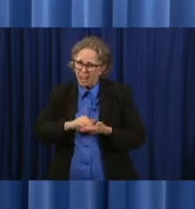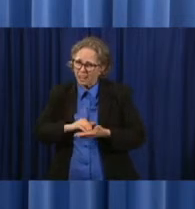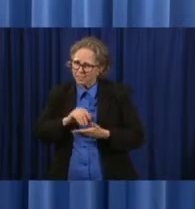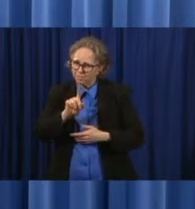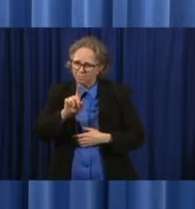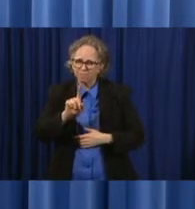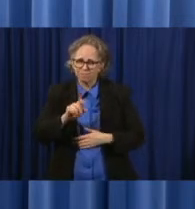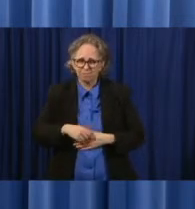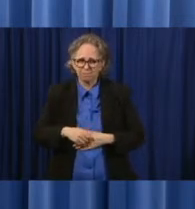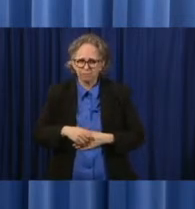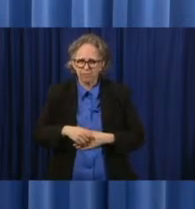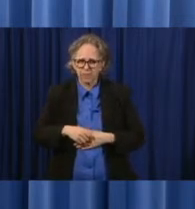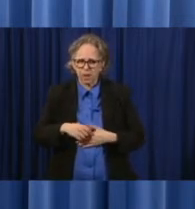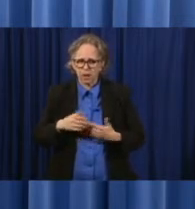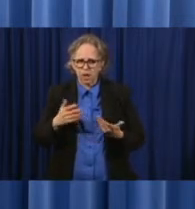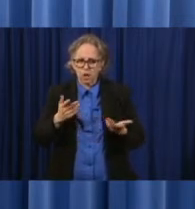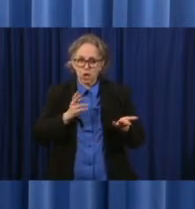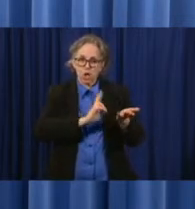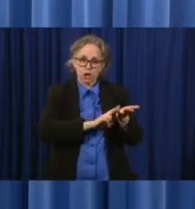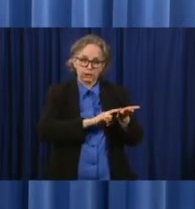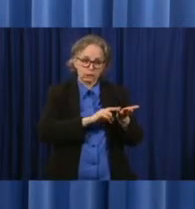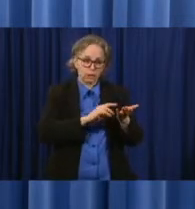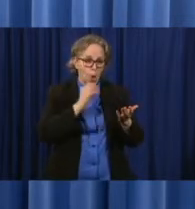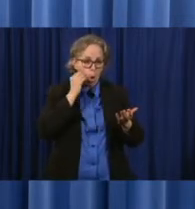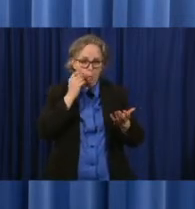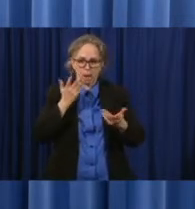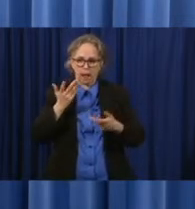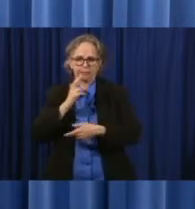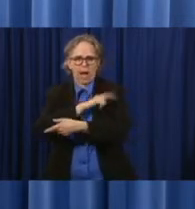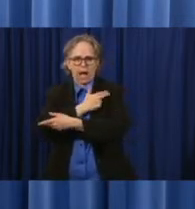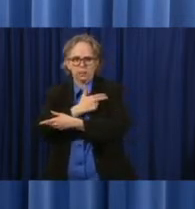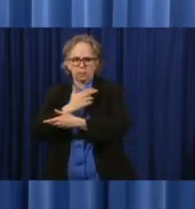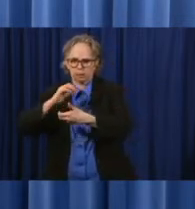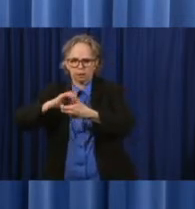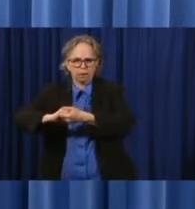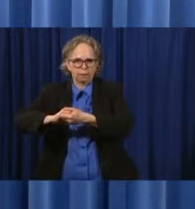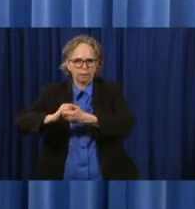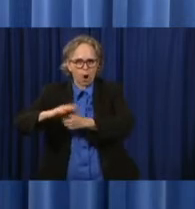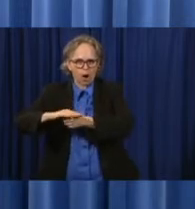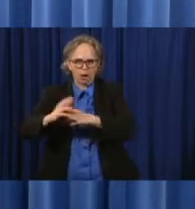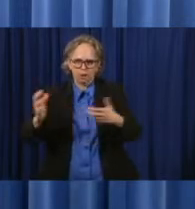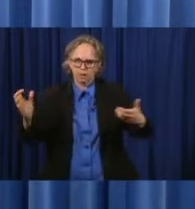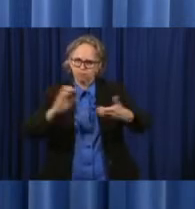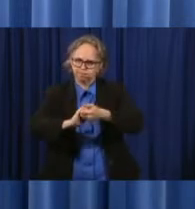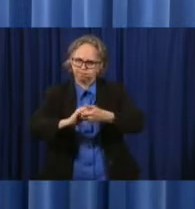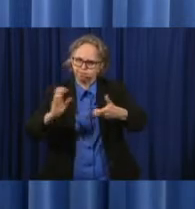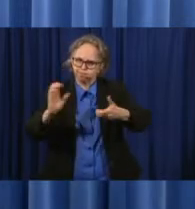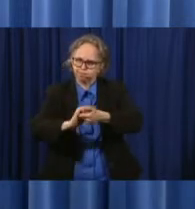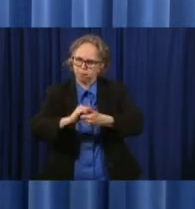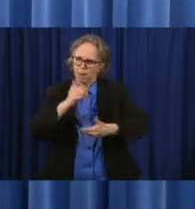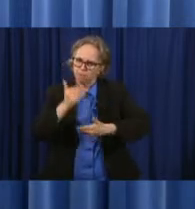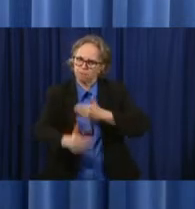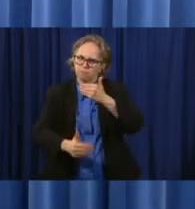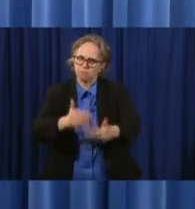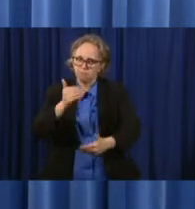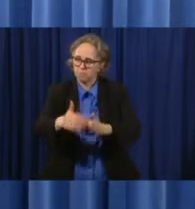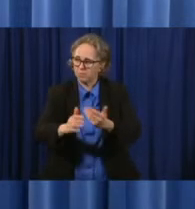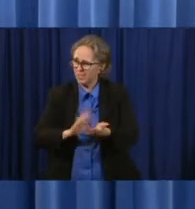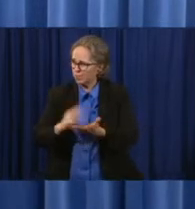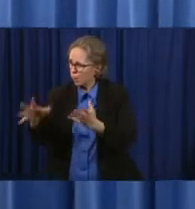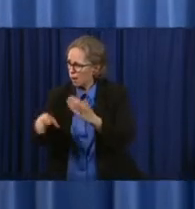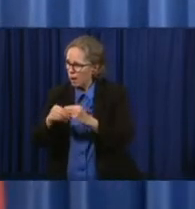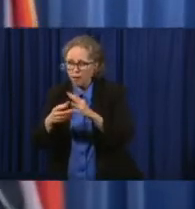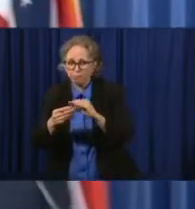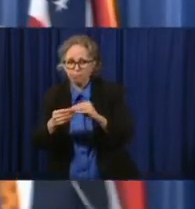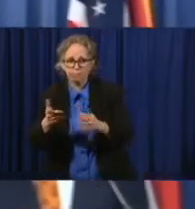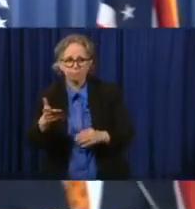of the hospitals with these nursing homes. So that is a work in progress. Dr. Acton, you want to add anything to that? No, Governor, your team